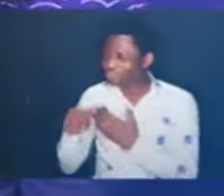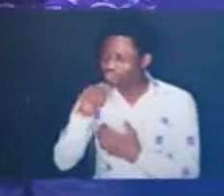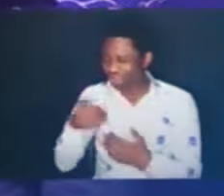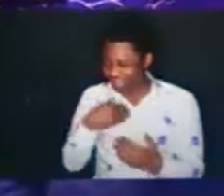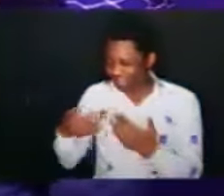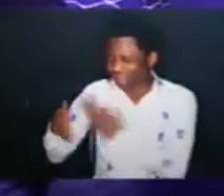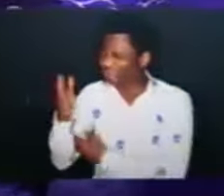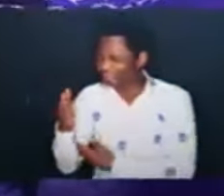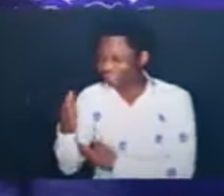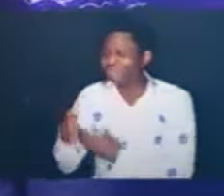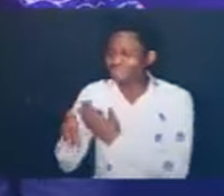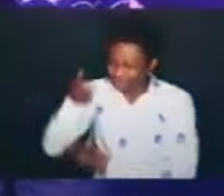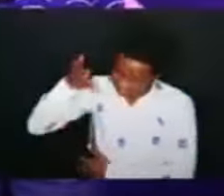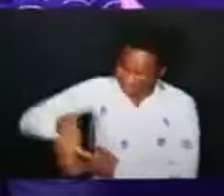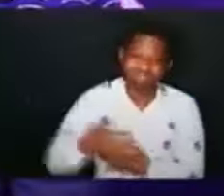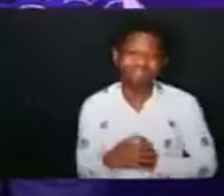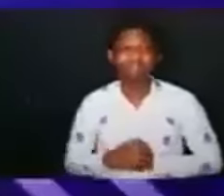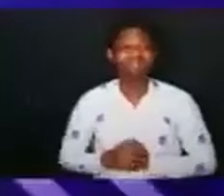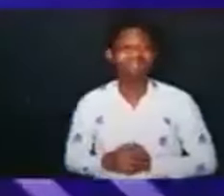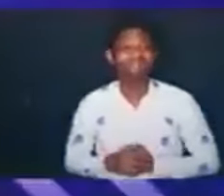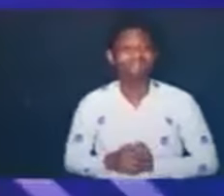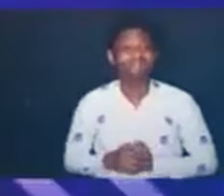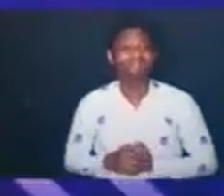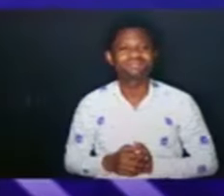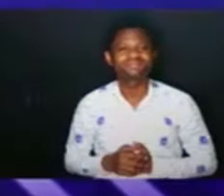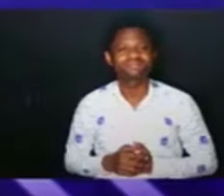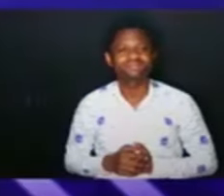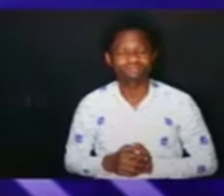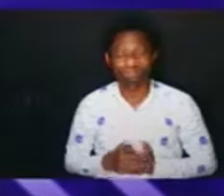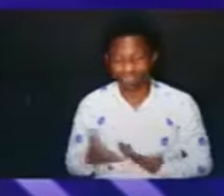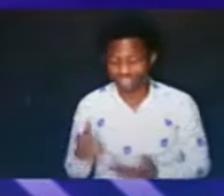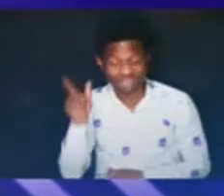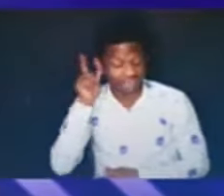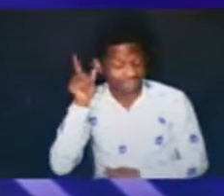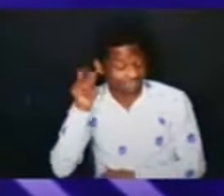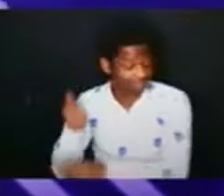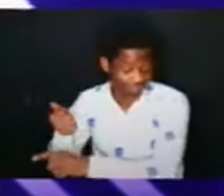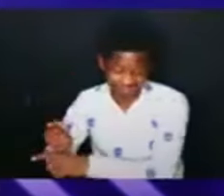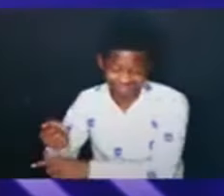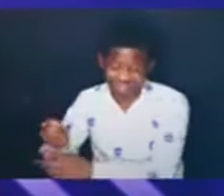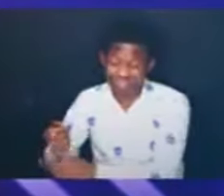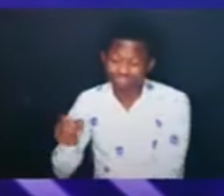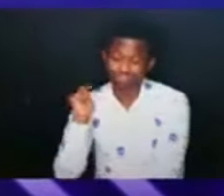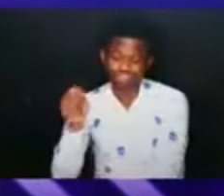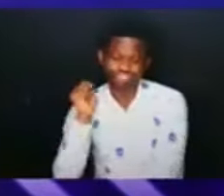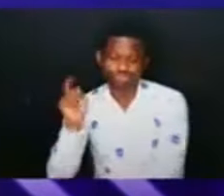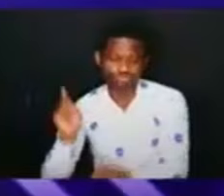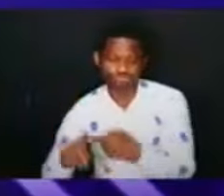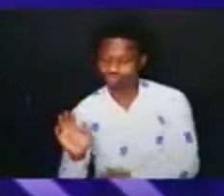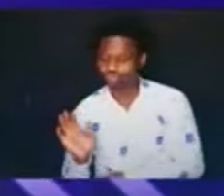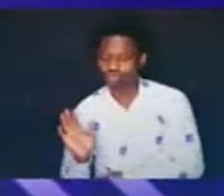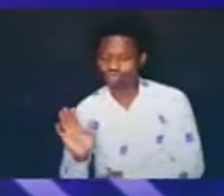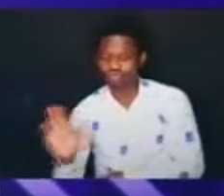ho. Na meti ase papa papa. Let's listen to Joseph. His own testimony to his brothers. Adofo no